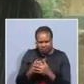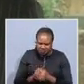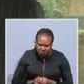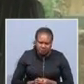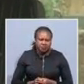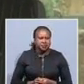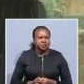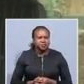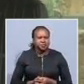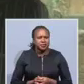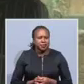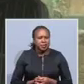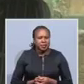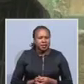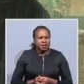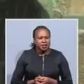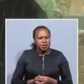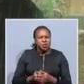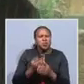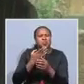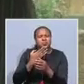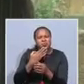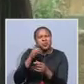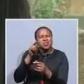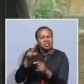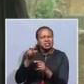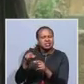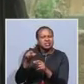comrade, who is this Rosalia?